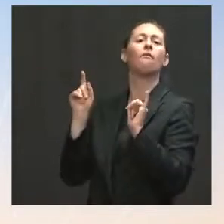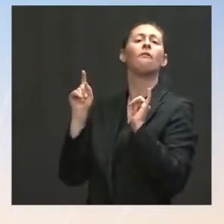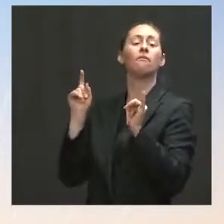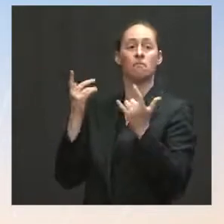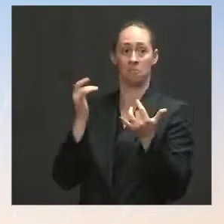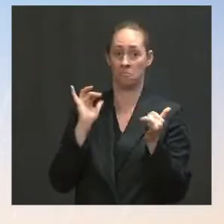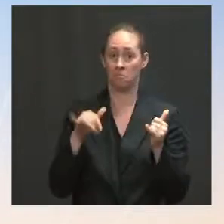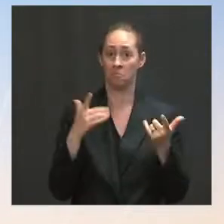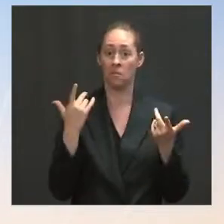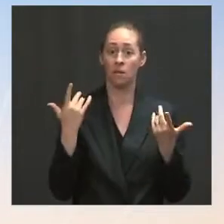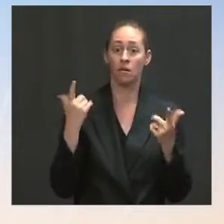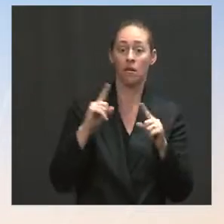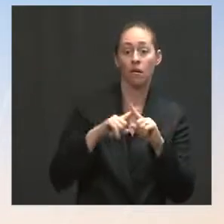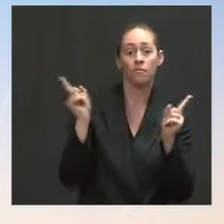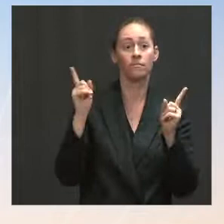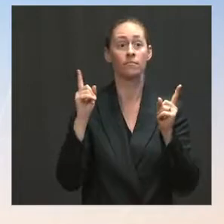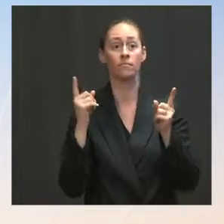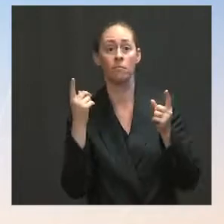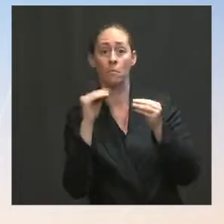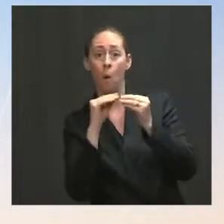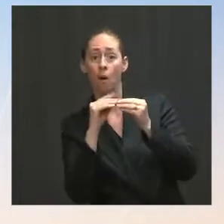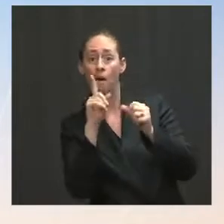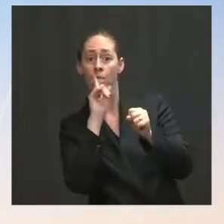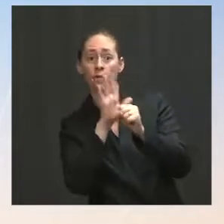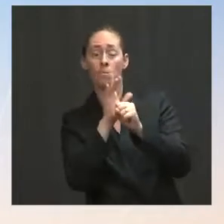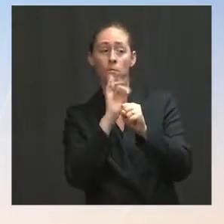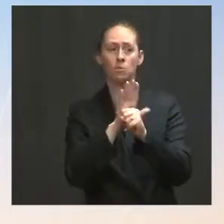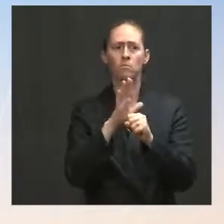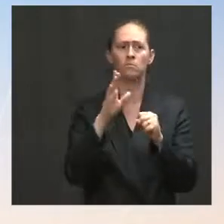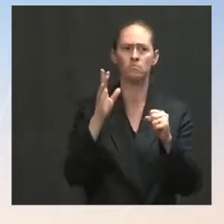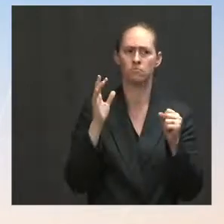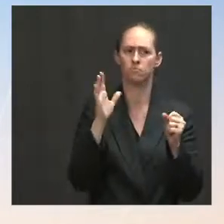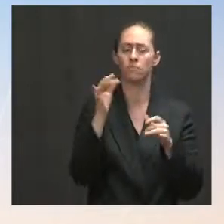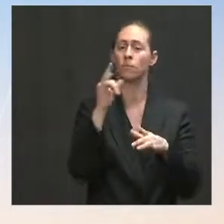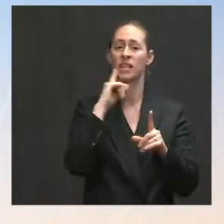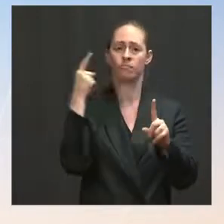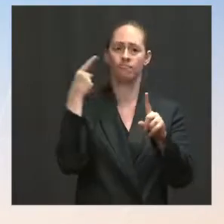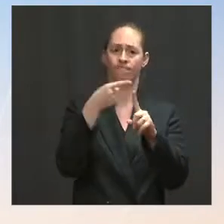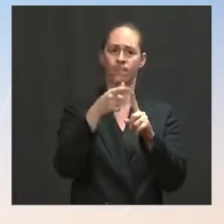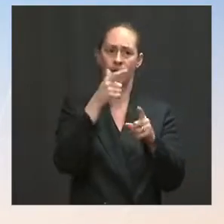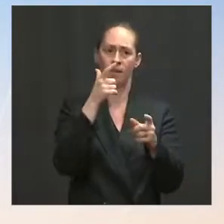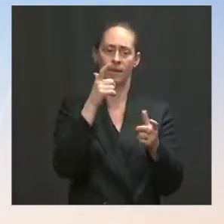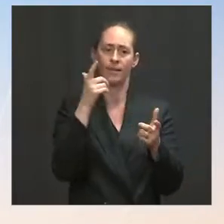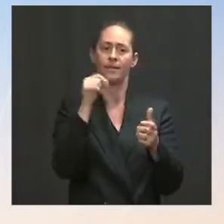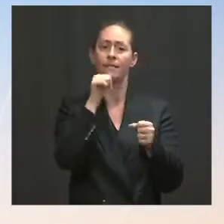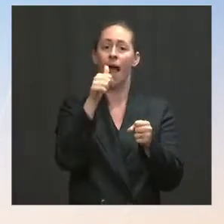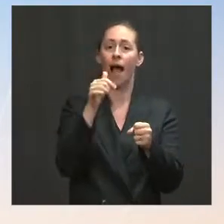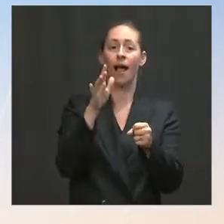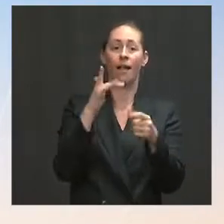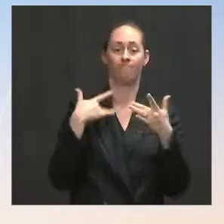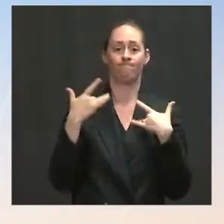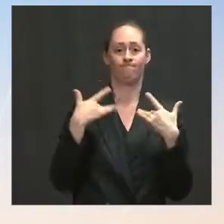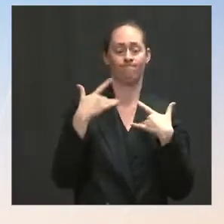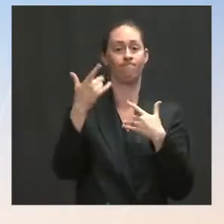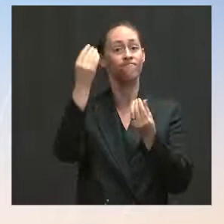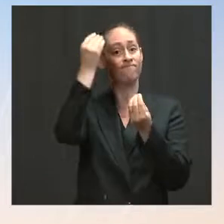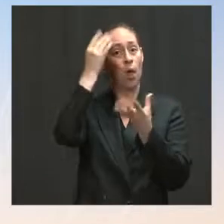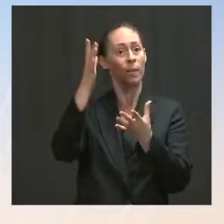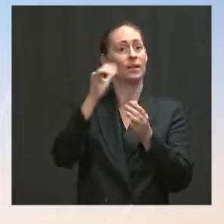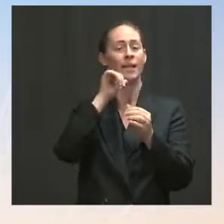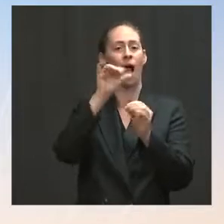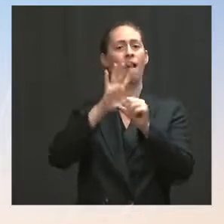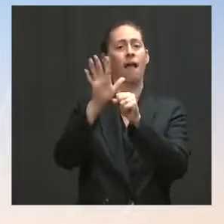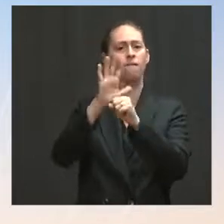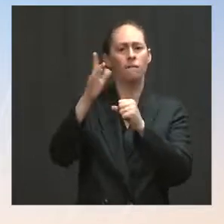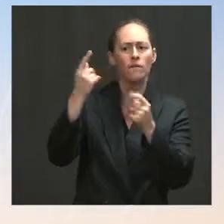was clear from their trip is that there is a lack of clarity about the future of political leadership. That's an important step that the people of Haiti,